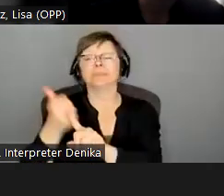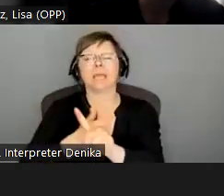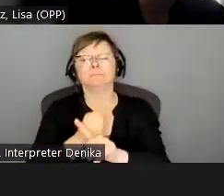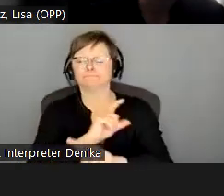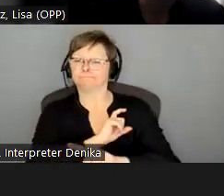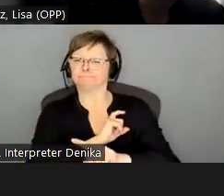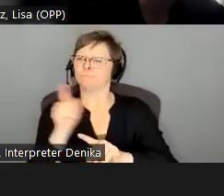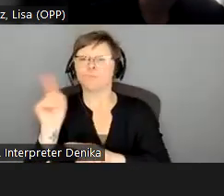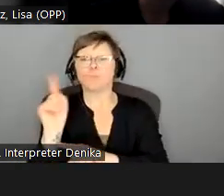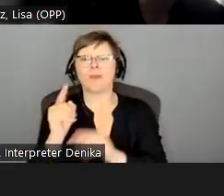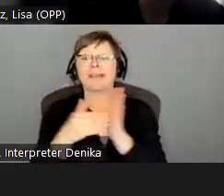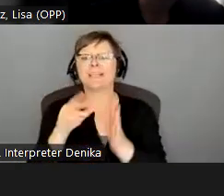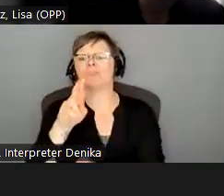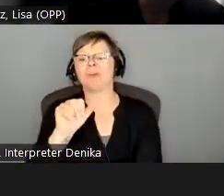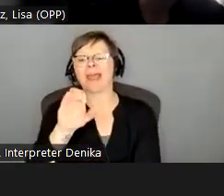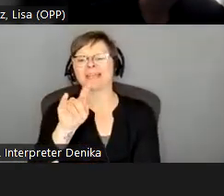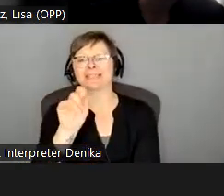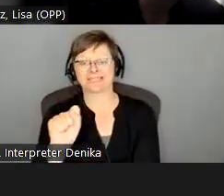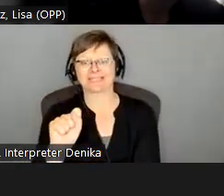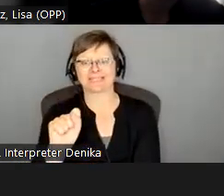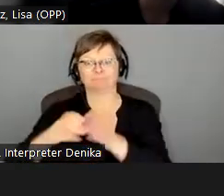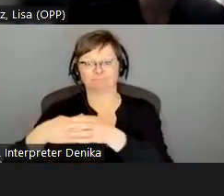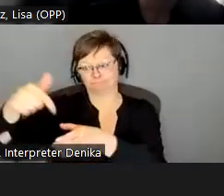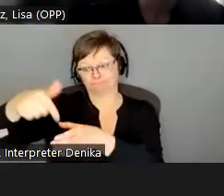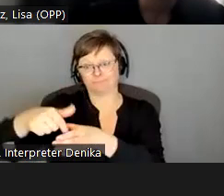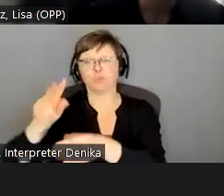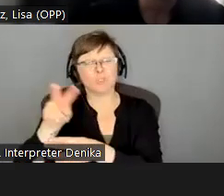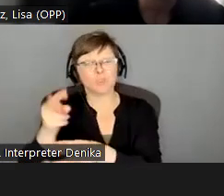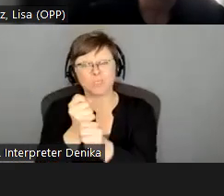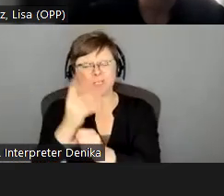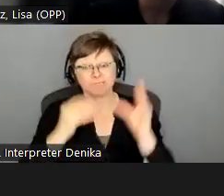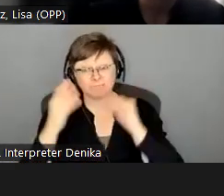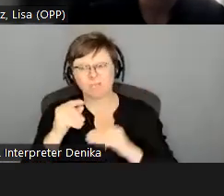the Anti-Rackets branch. So he has 22 years of experience